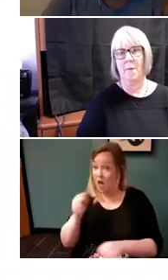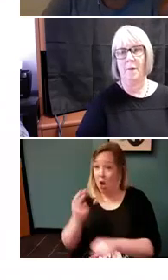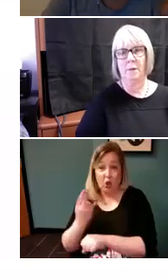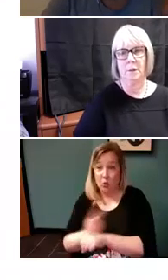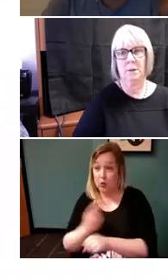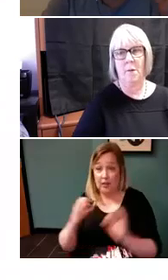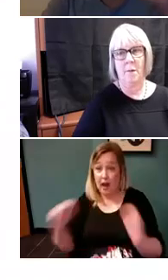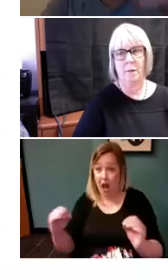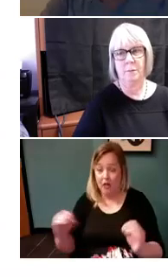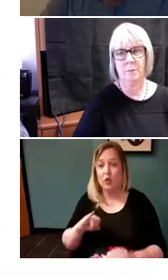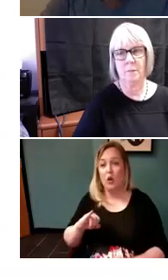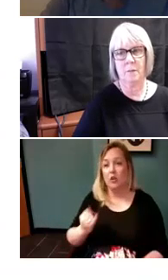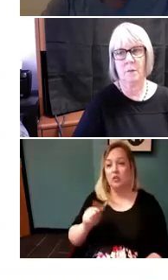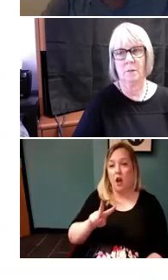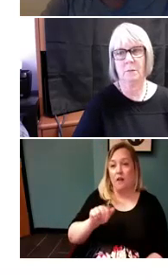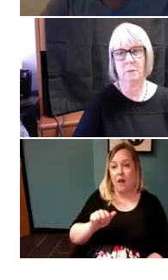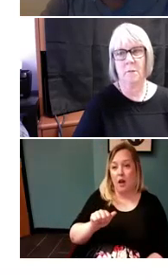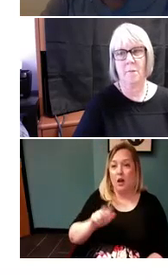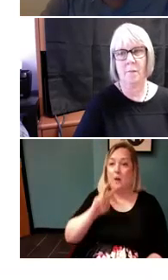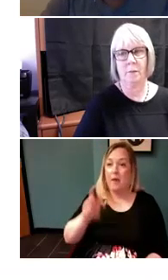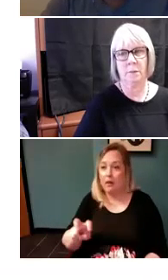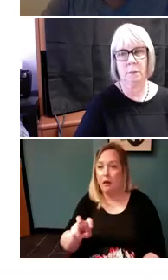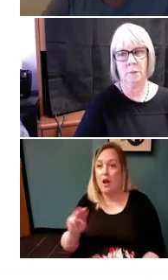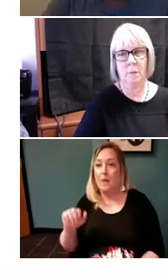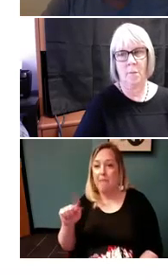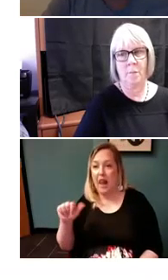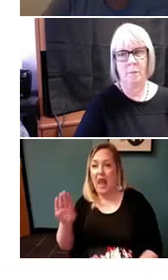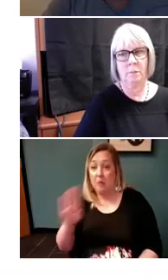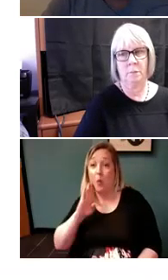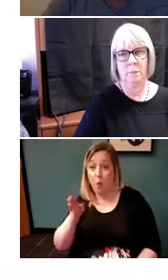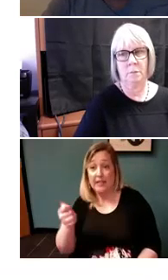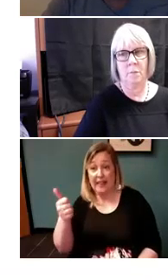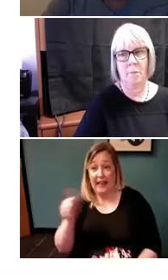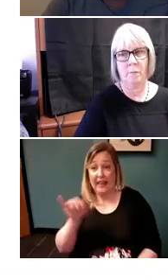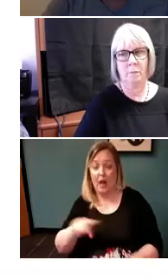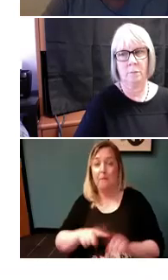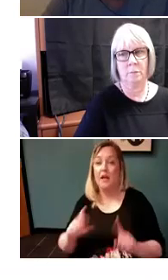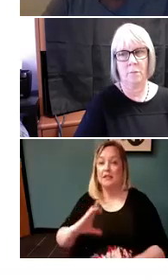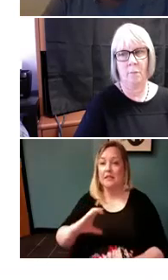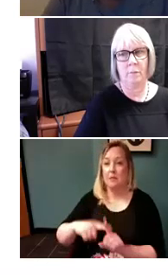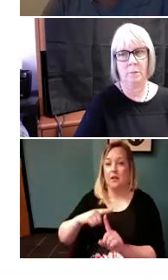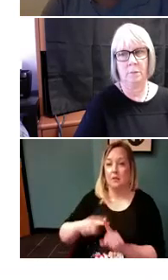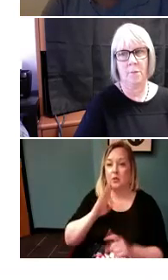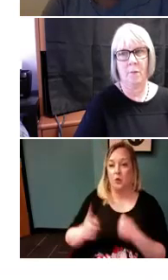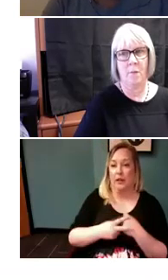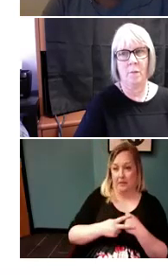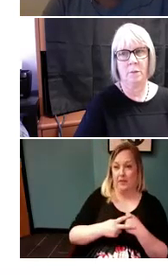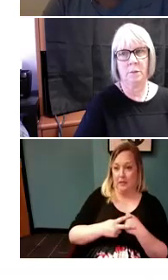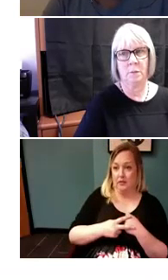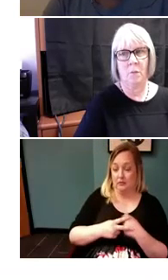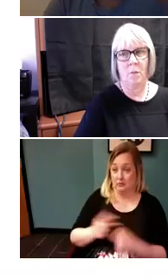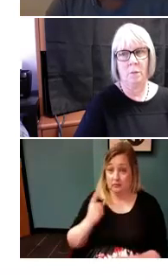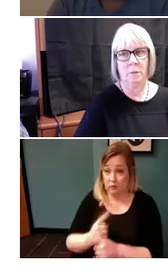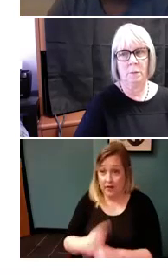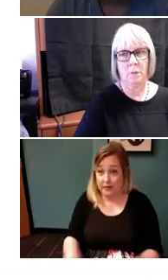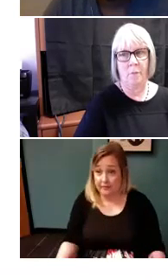would delete this particular memory location. But C++ will not, right?